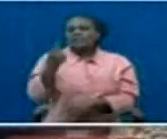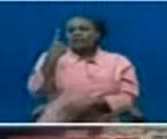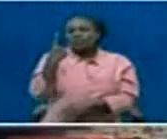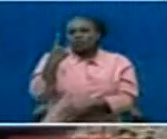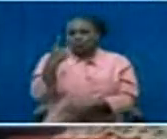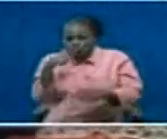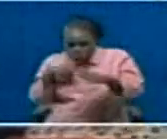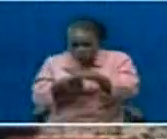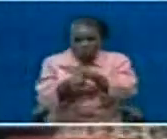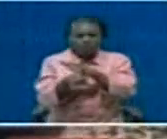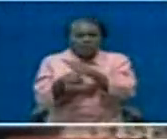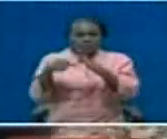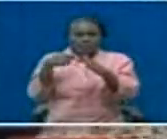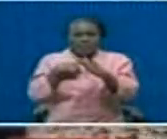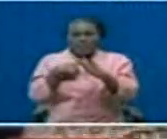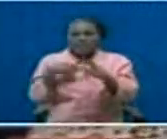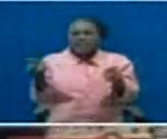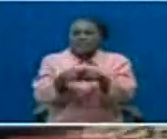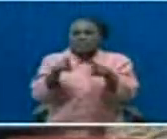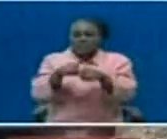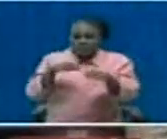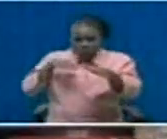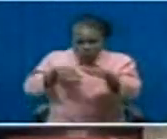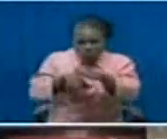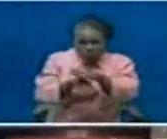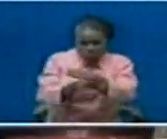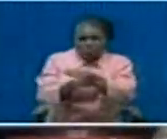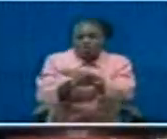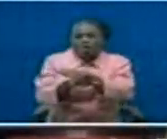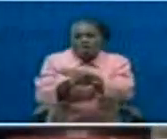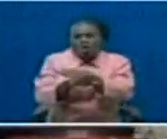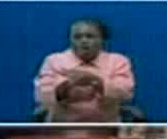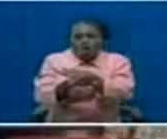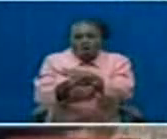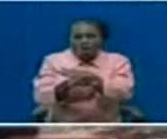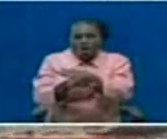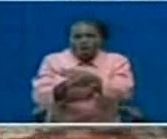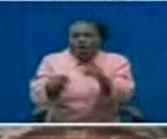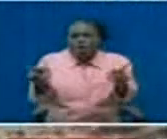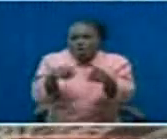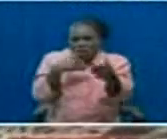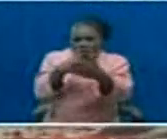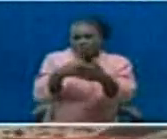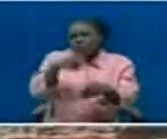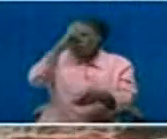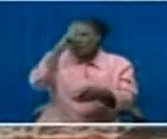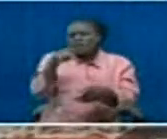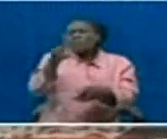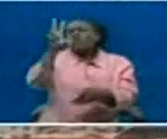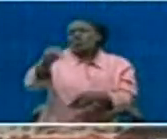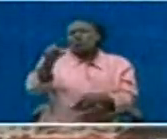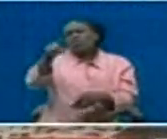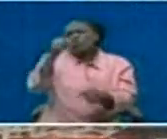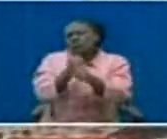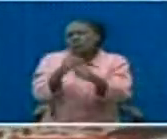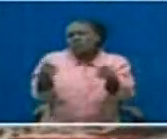down. So I just went like a total Samburu down. I was just almost reaching outside. Yes. Then the askari ran and said, no, you don't